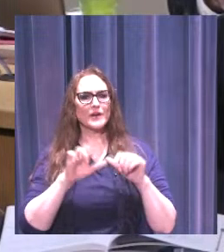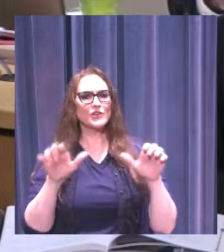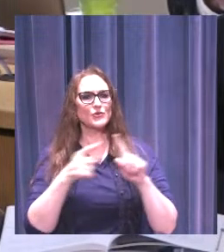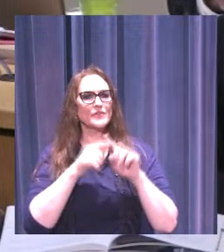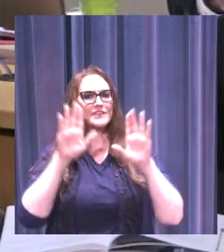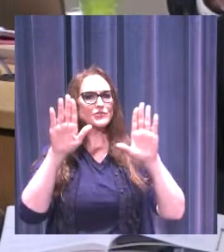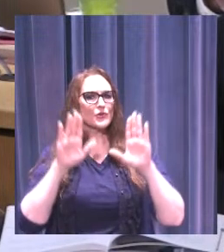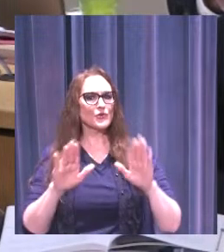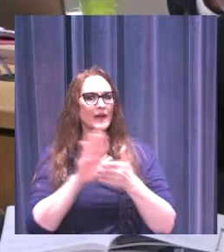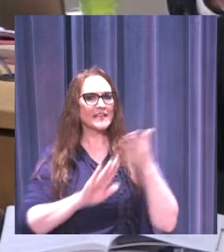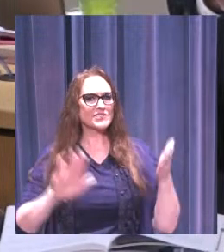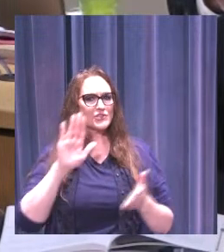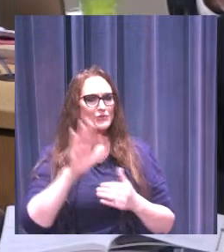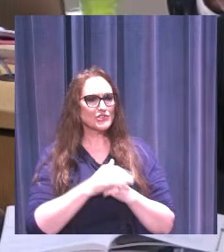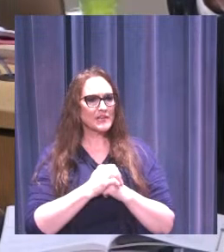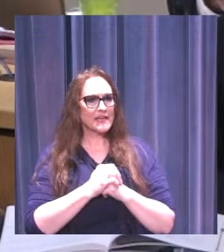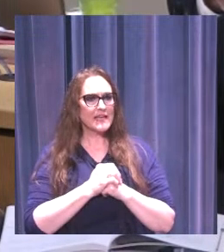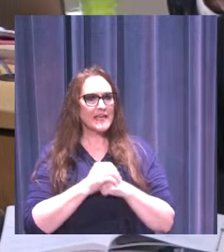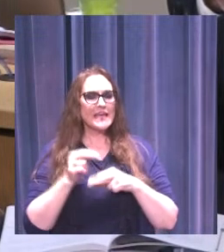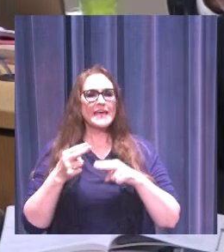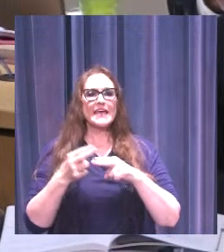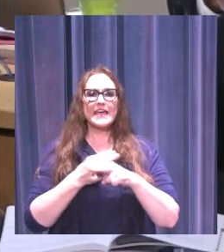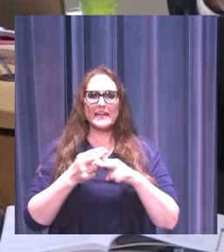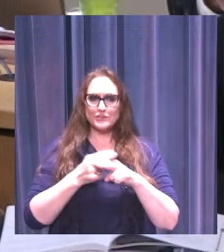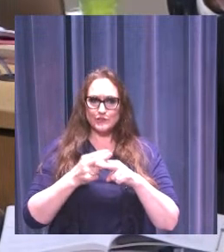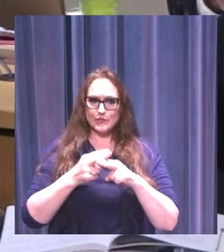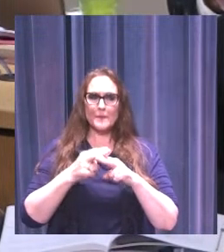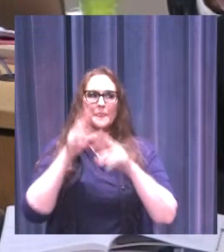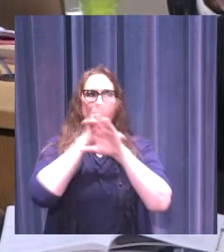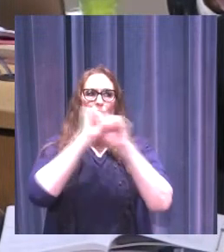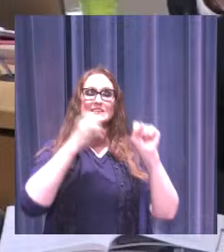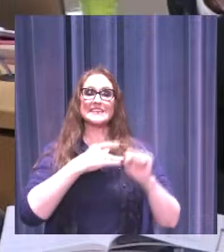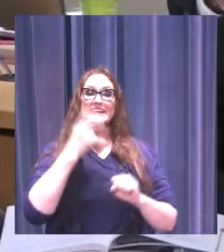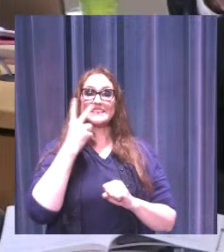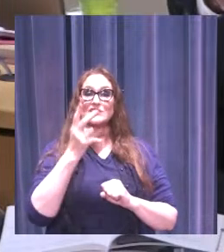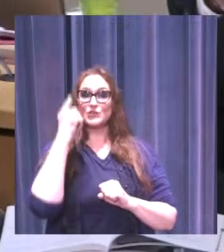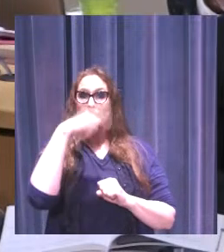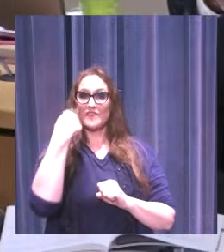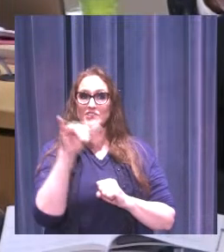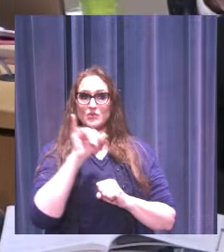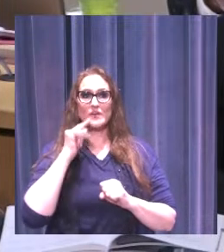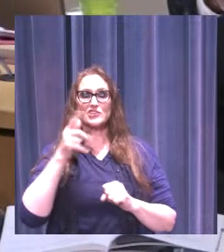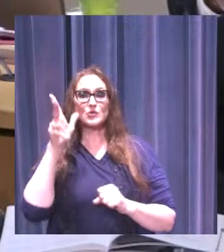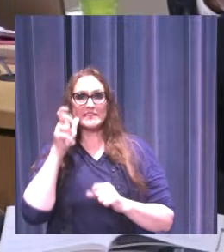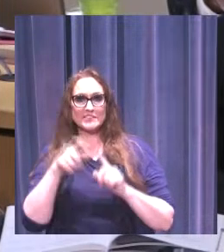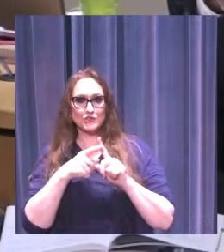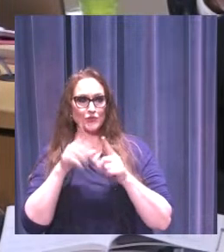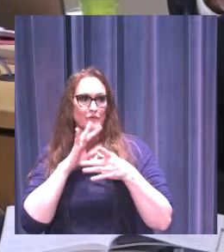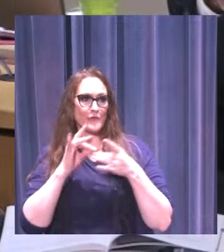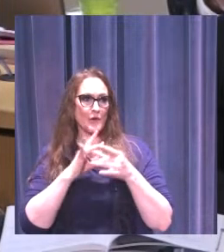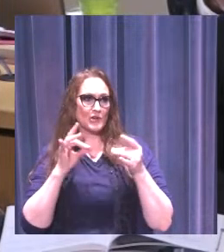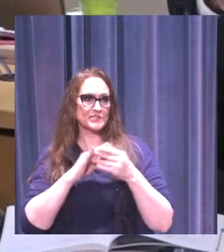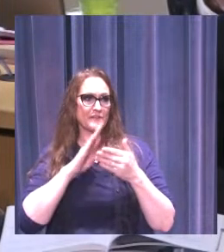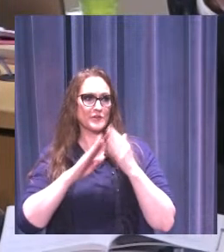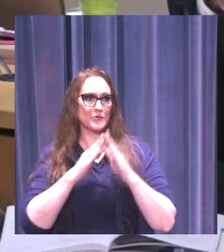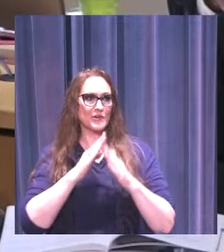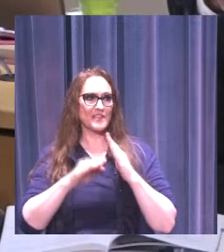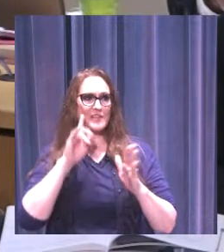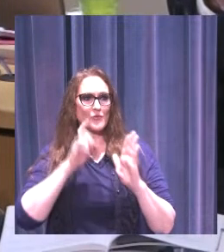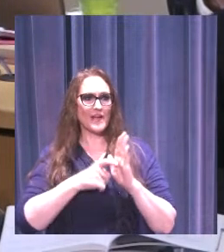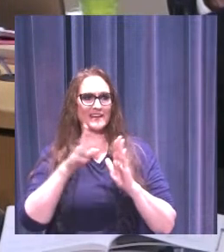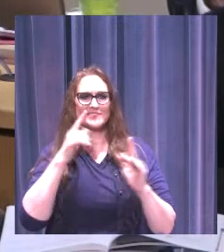institution. Interim President Richardson Snell, I'd like to see your face too as you listen to the remarks of the community that recognizes your